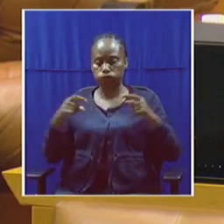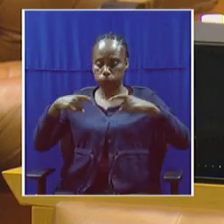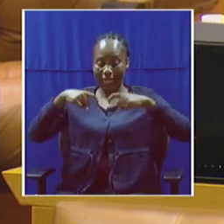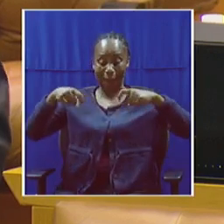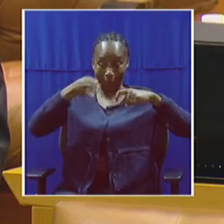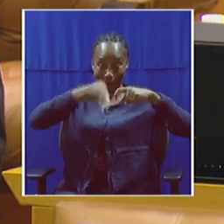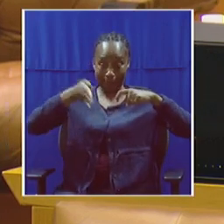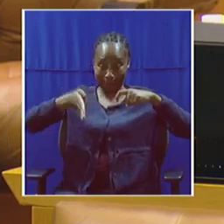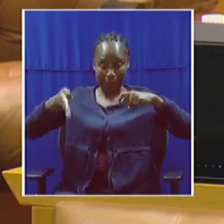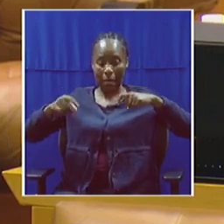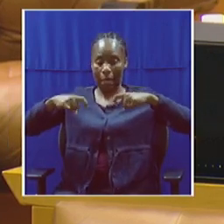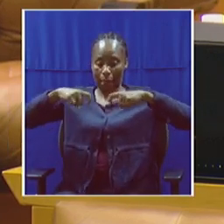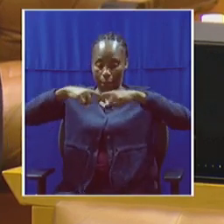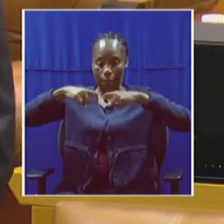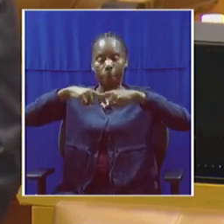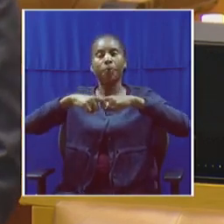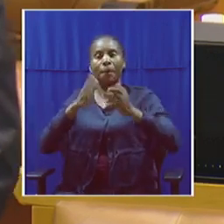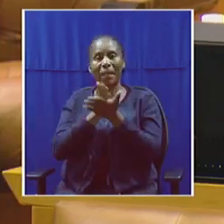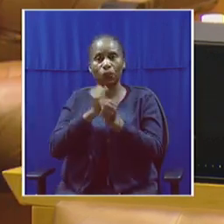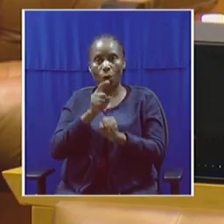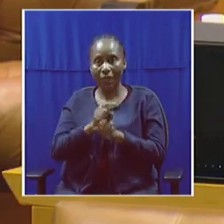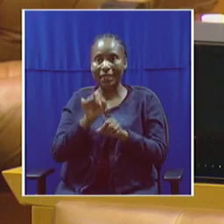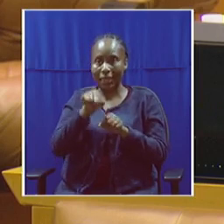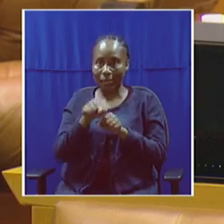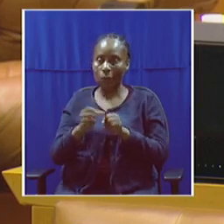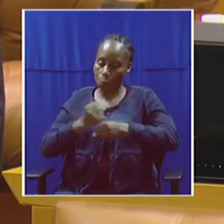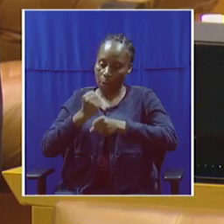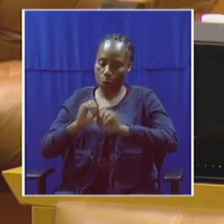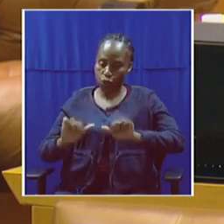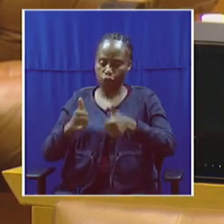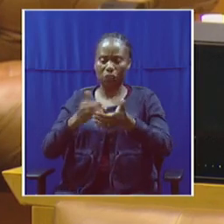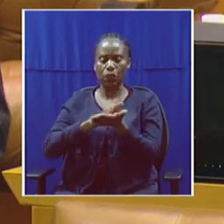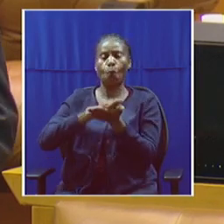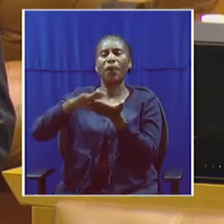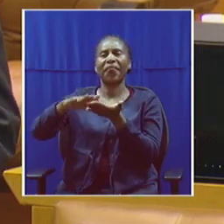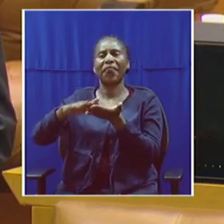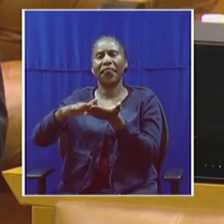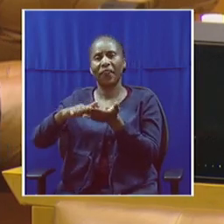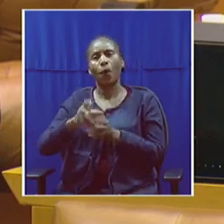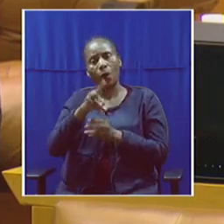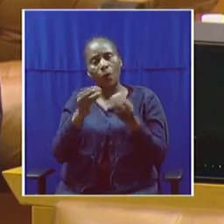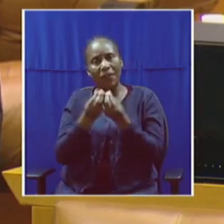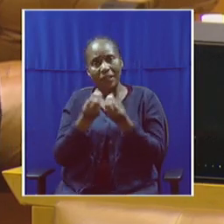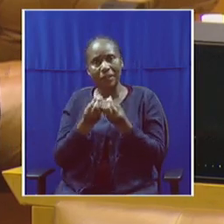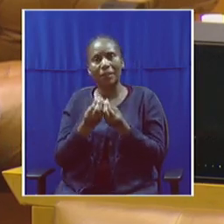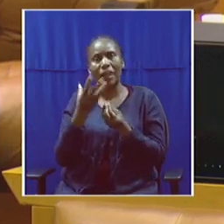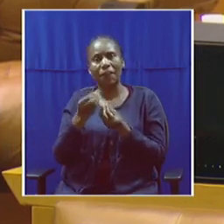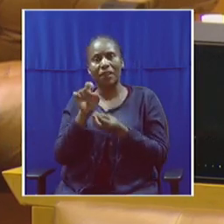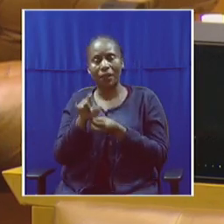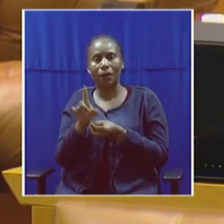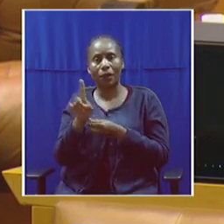smooth running one of the problems that we do have is also the lexity and